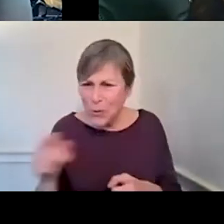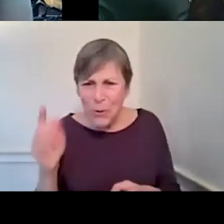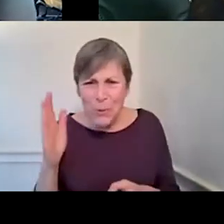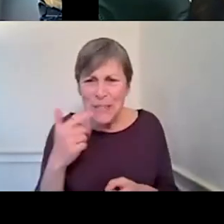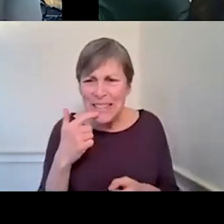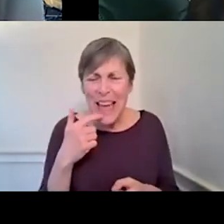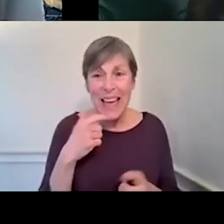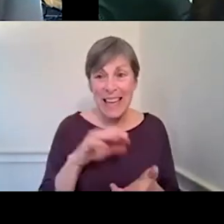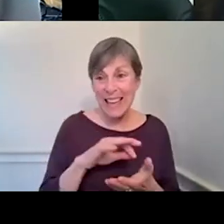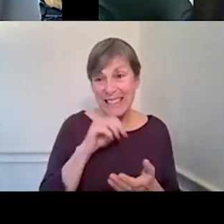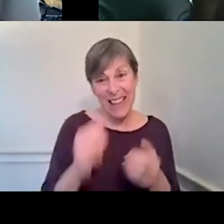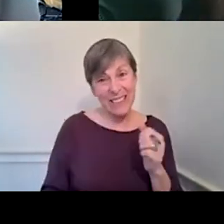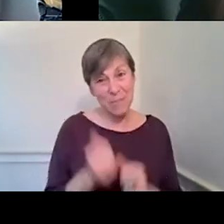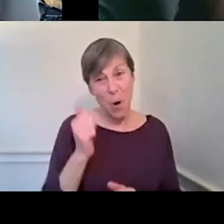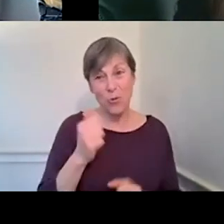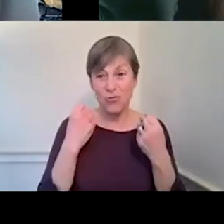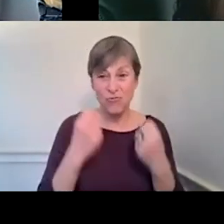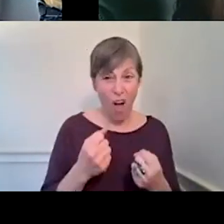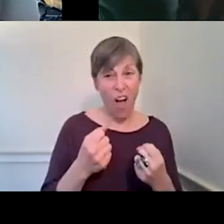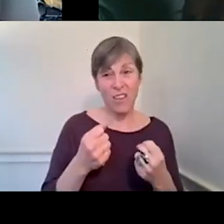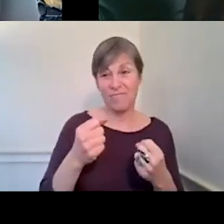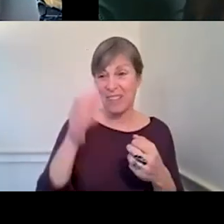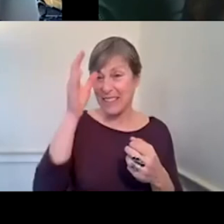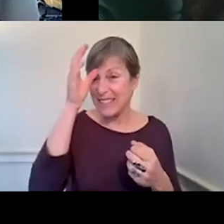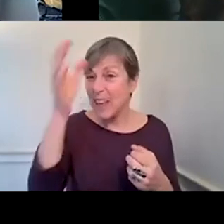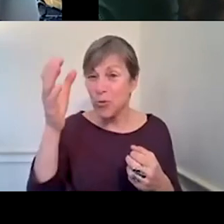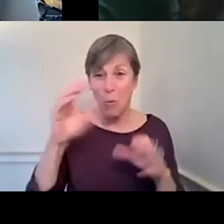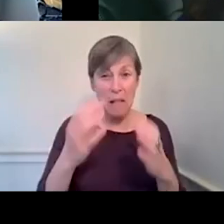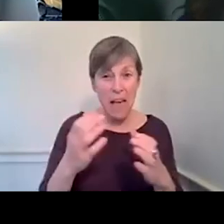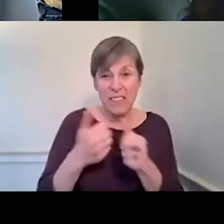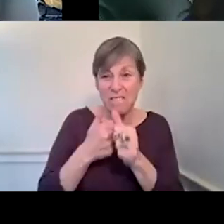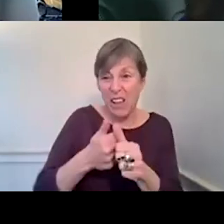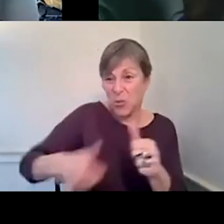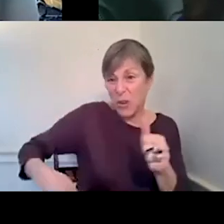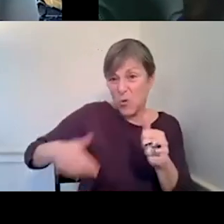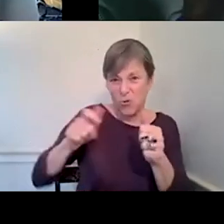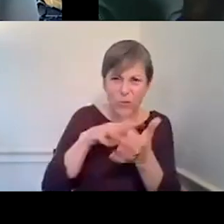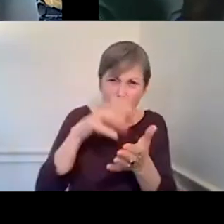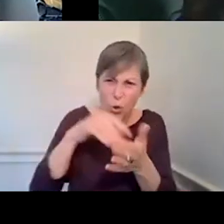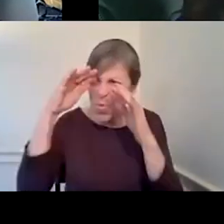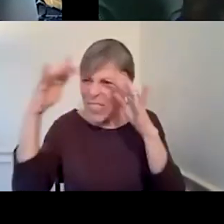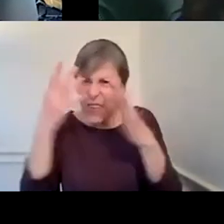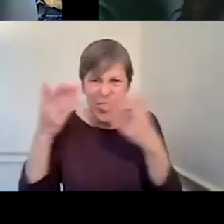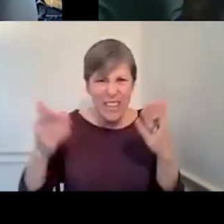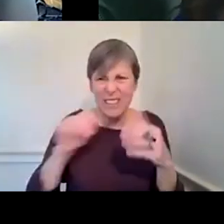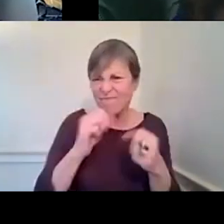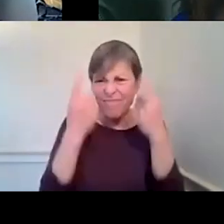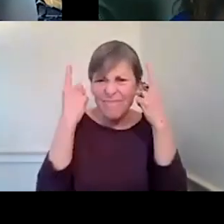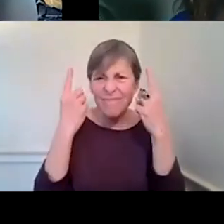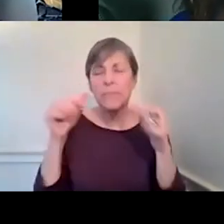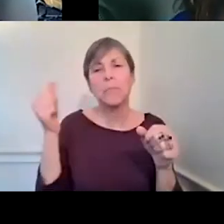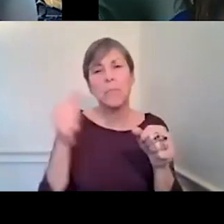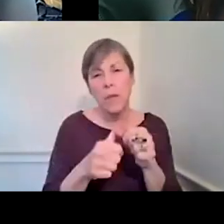most intuitive conceptually, I have to say. So I remember having a sort of